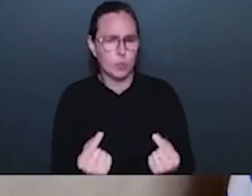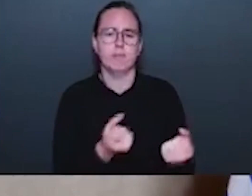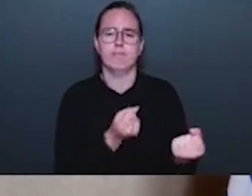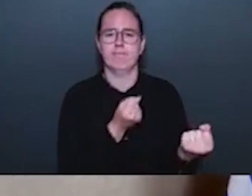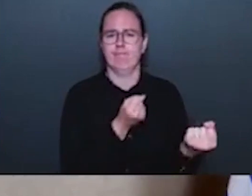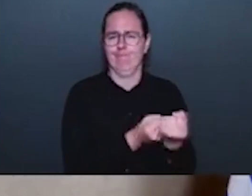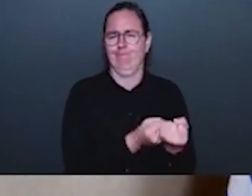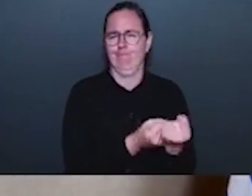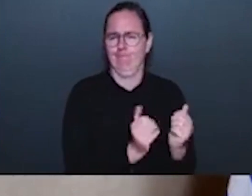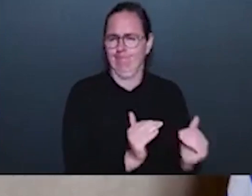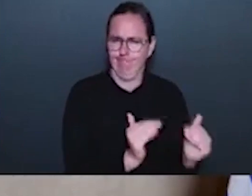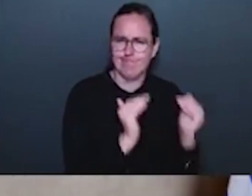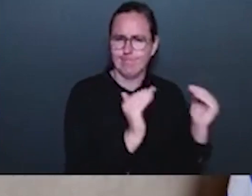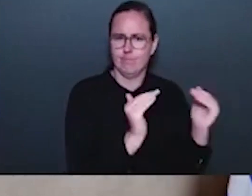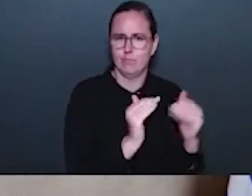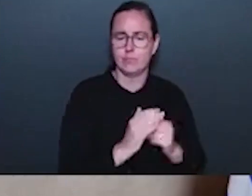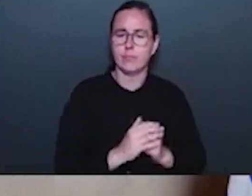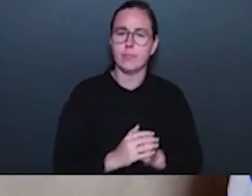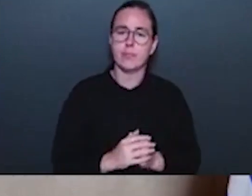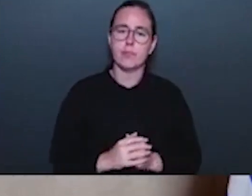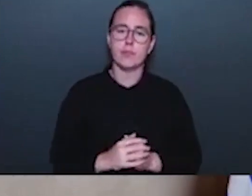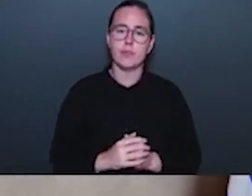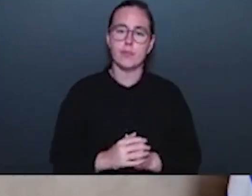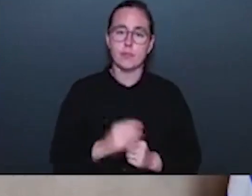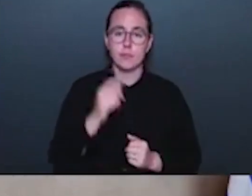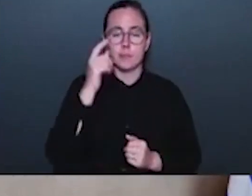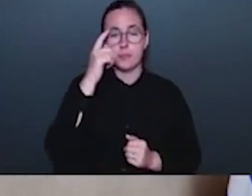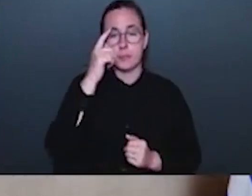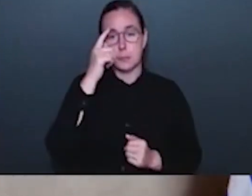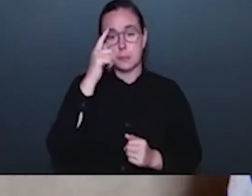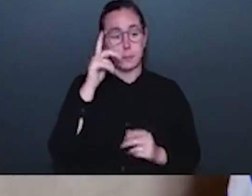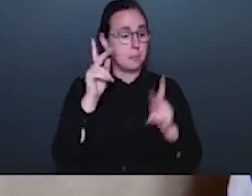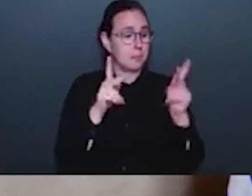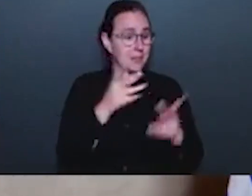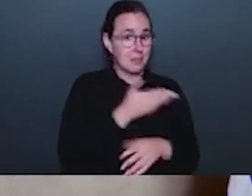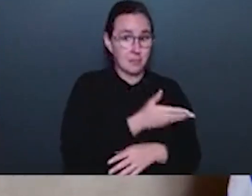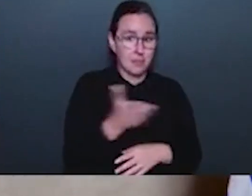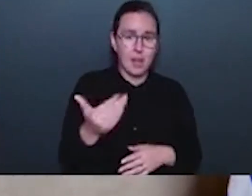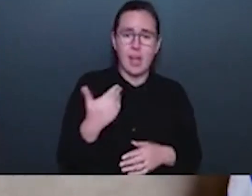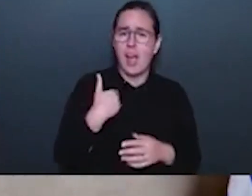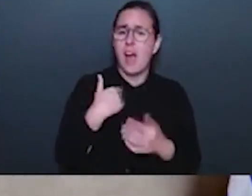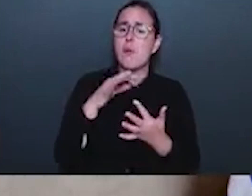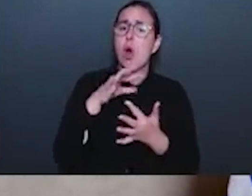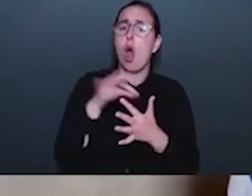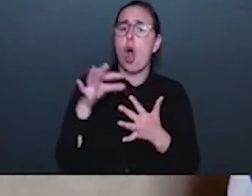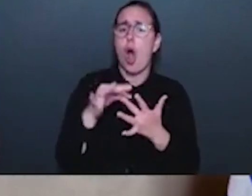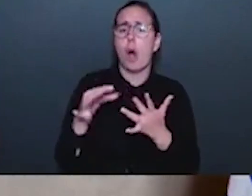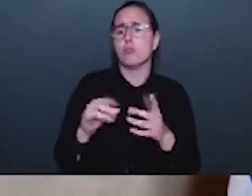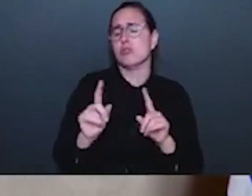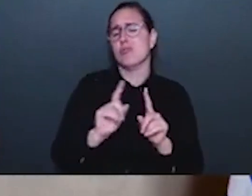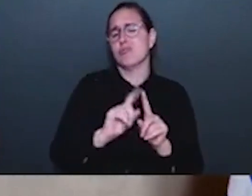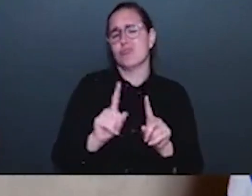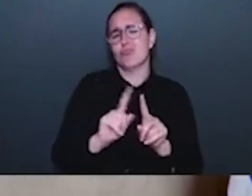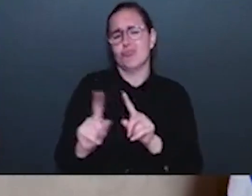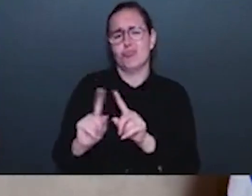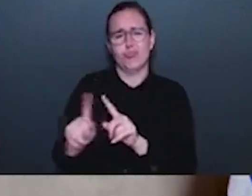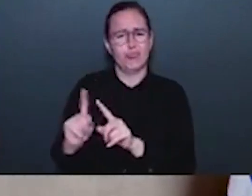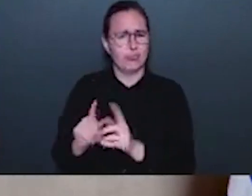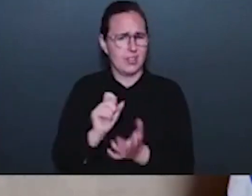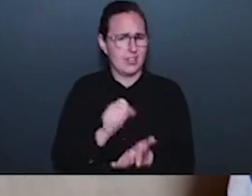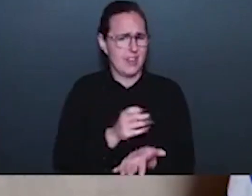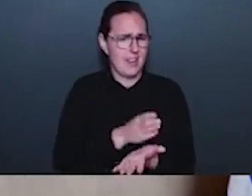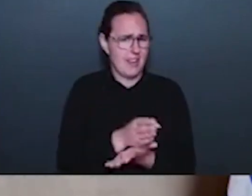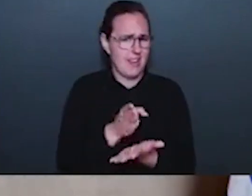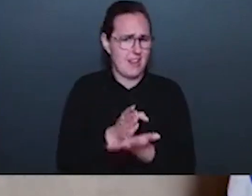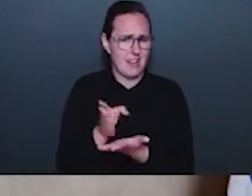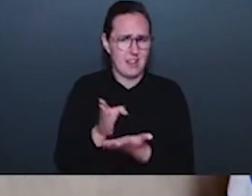about details and what data we're following and how we're going to measure this and the 2.5 grams. Those are all